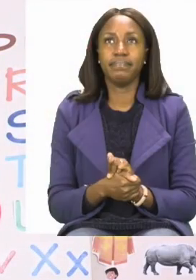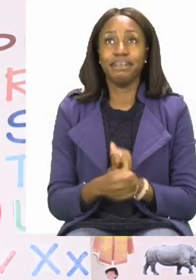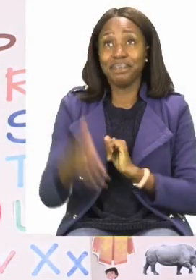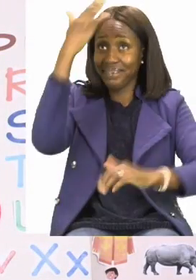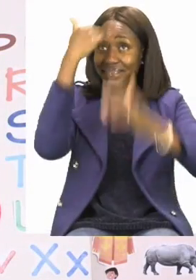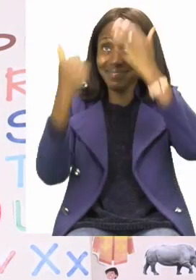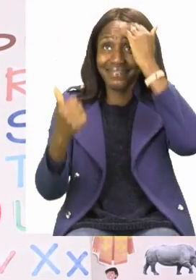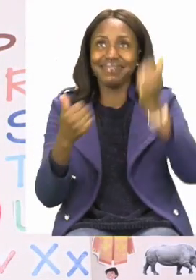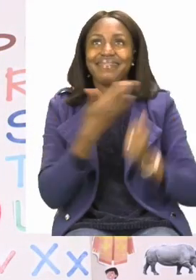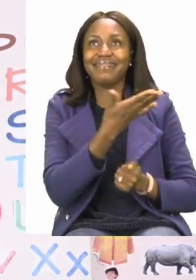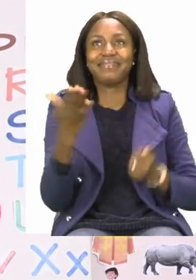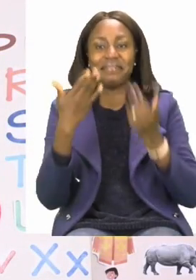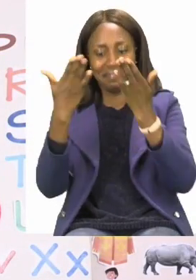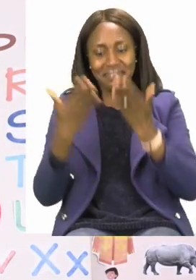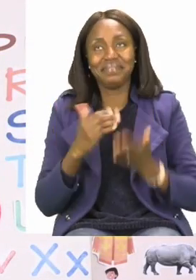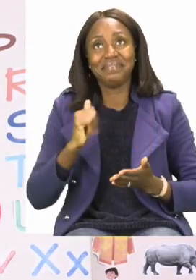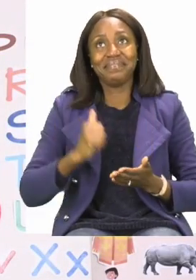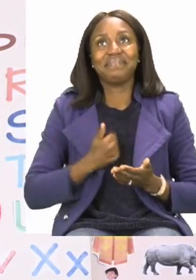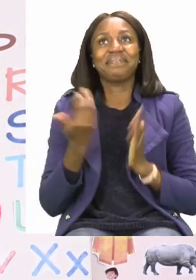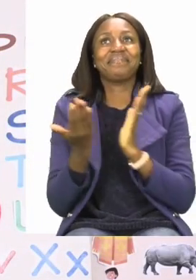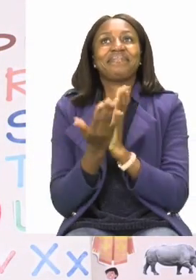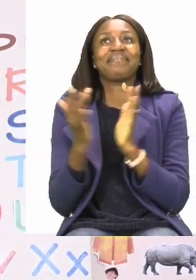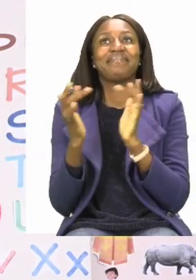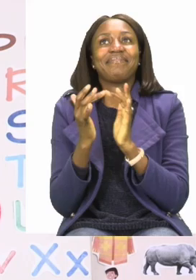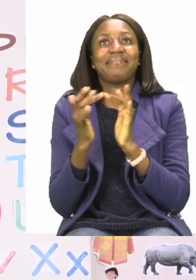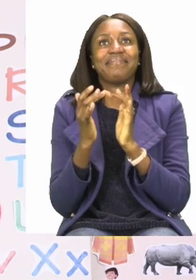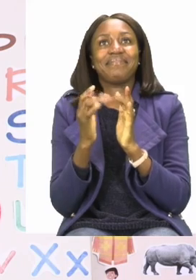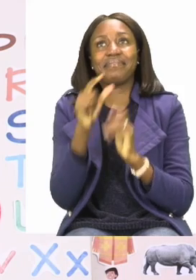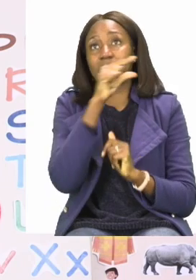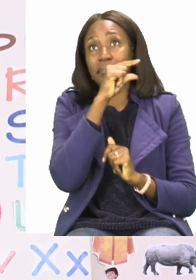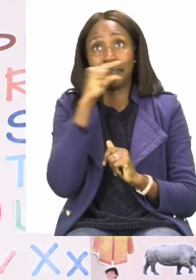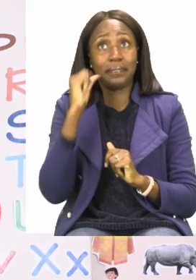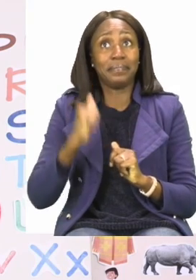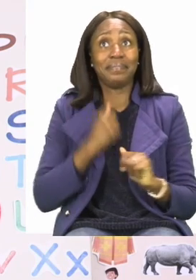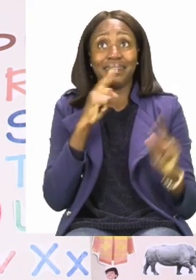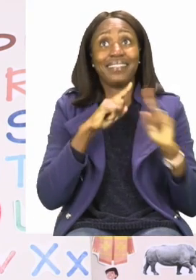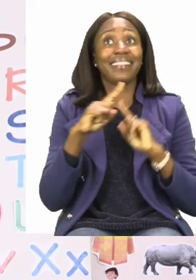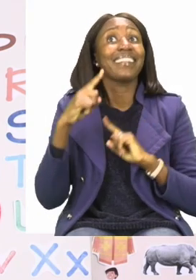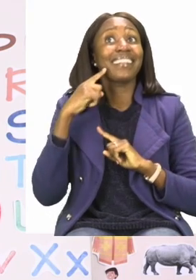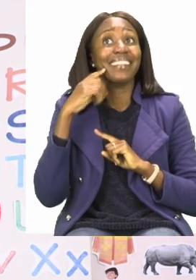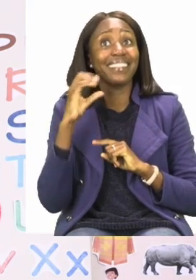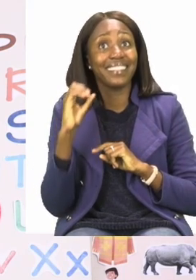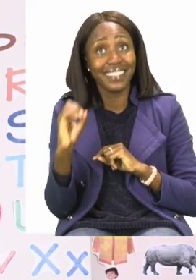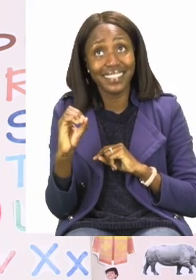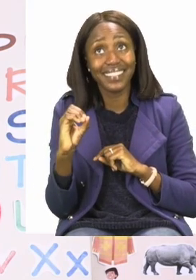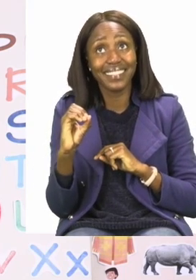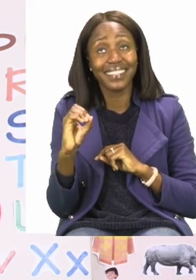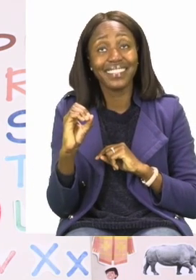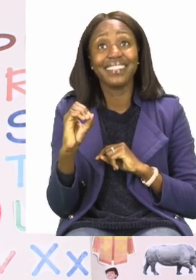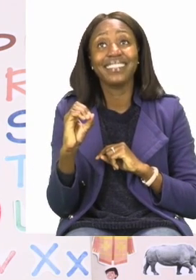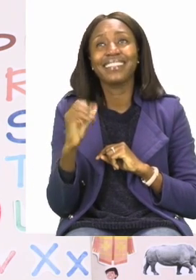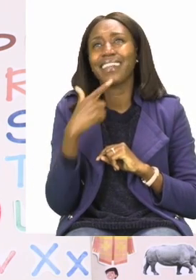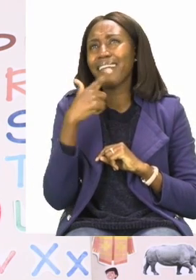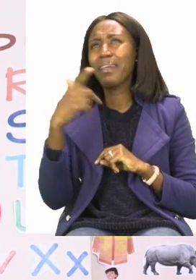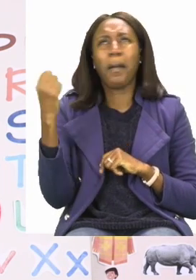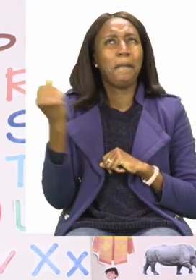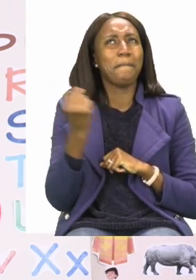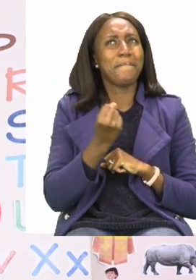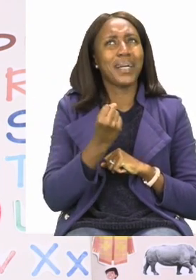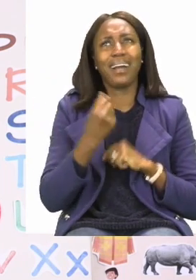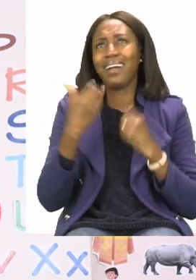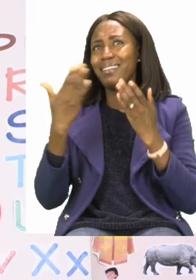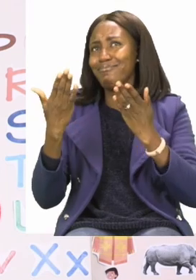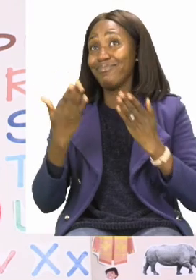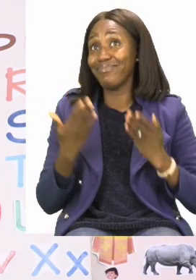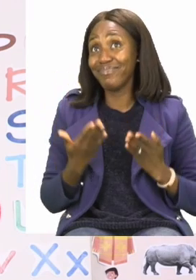Hello everyone and welcome to My Zone Online School. My name is Teacher Mutsa and thank you